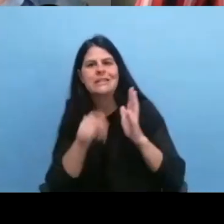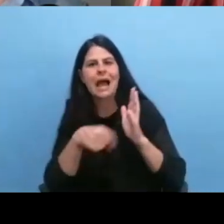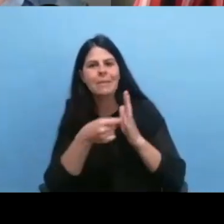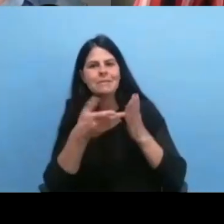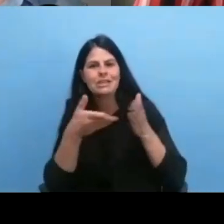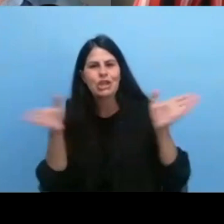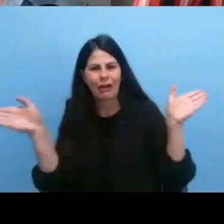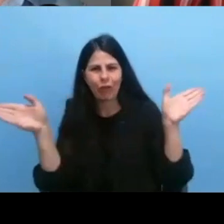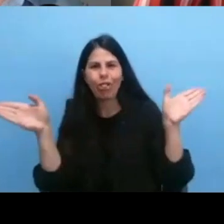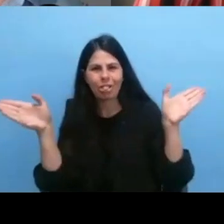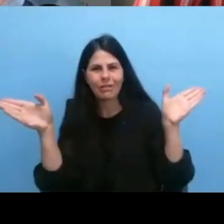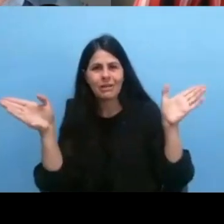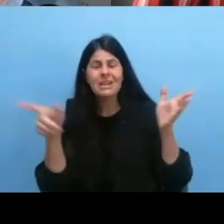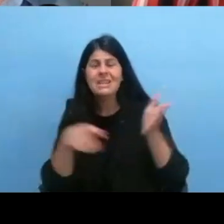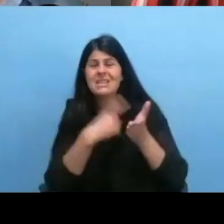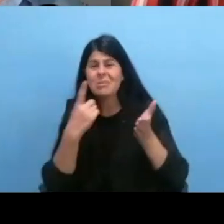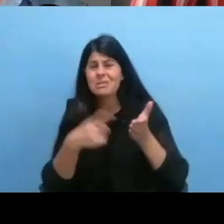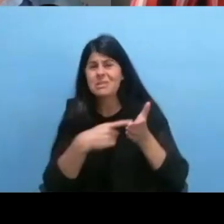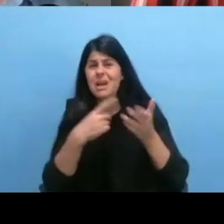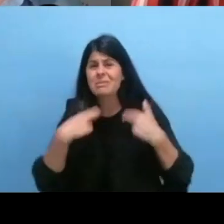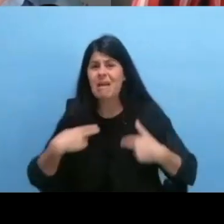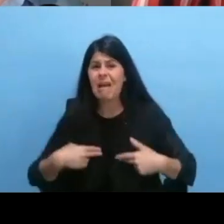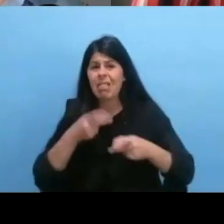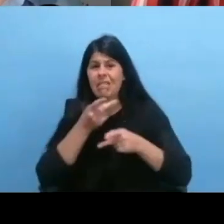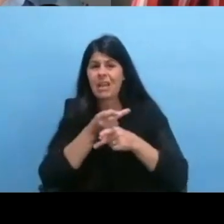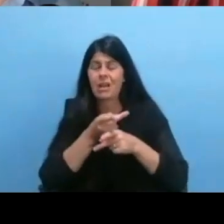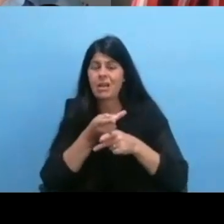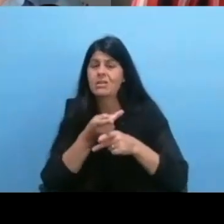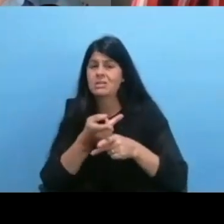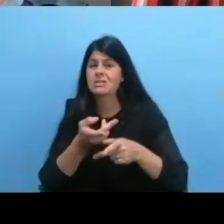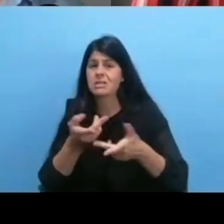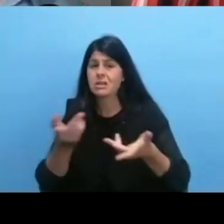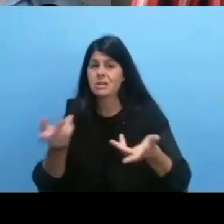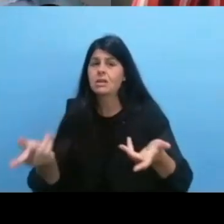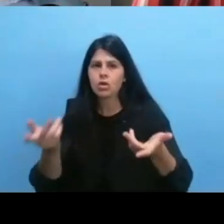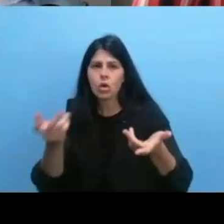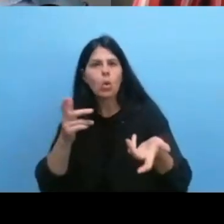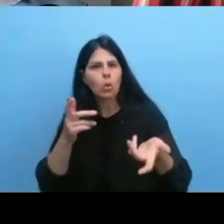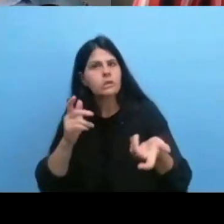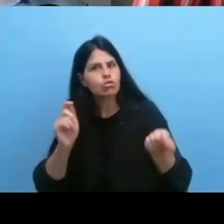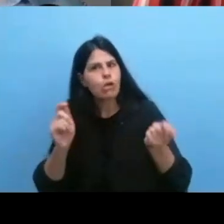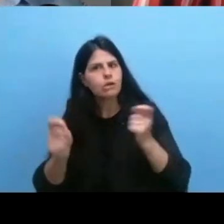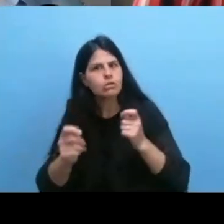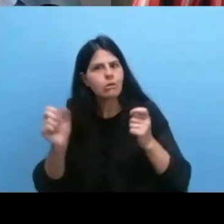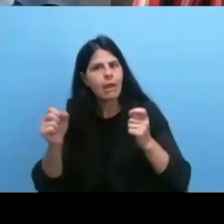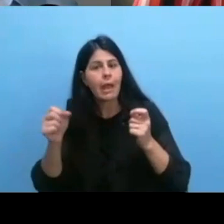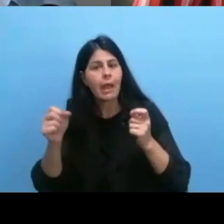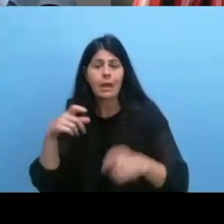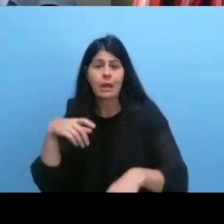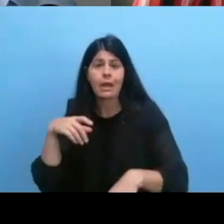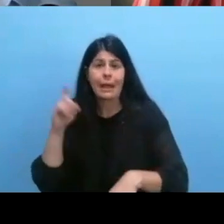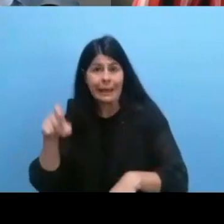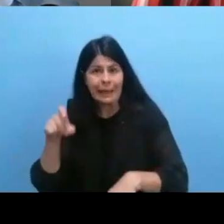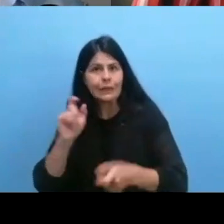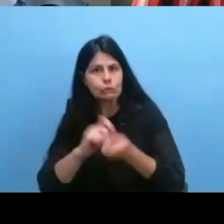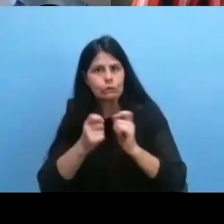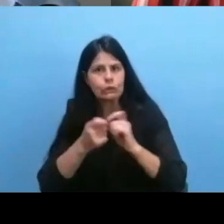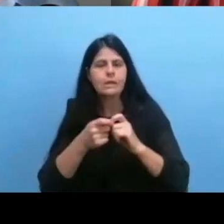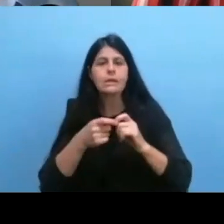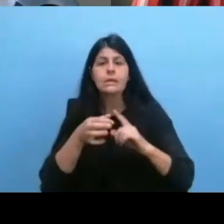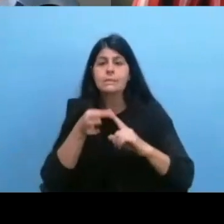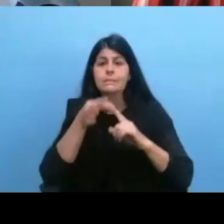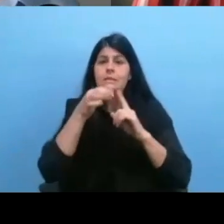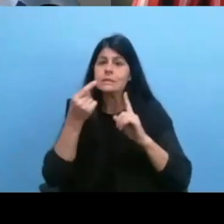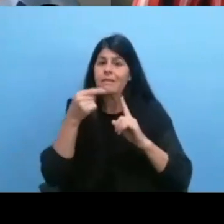healthcare, despite like needing to change because healthcare is changing, and then particularly like the research world where I am, it